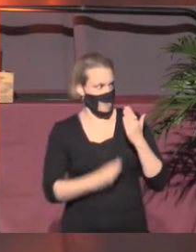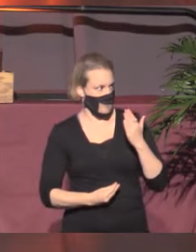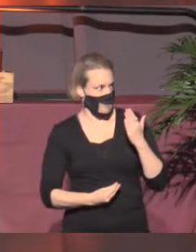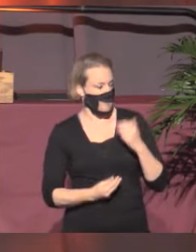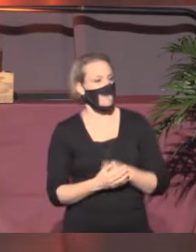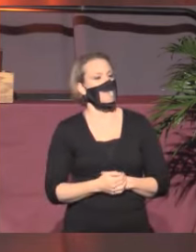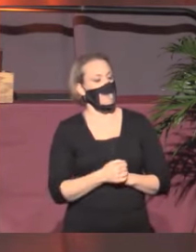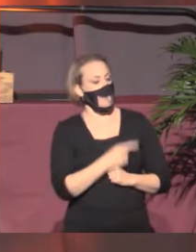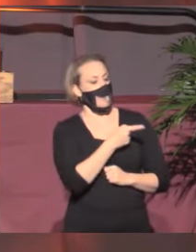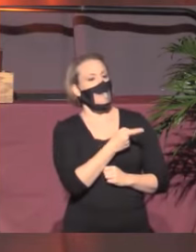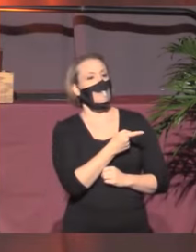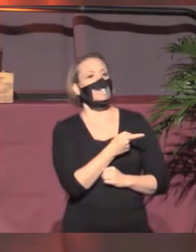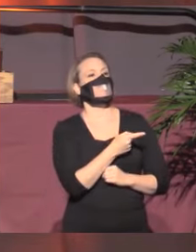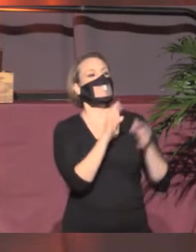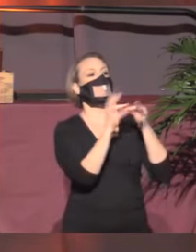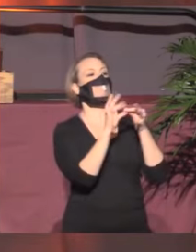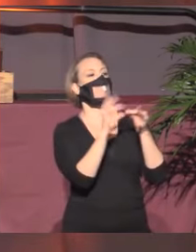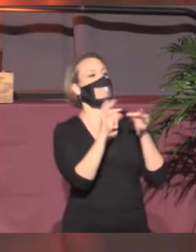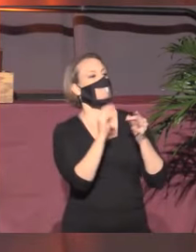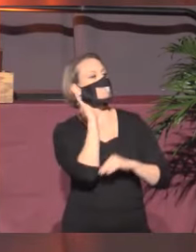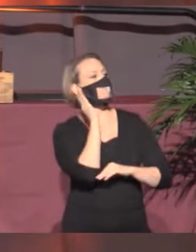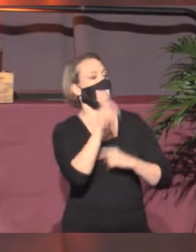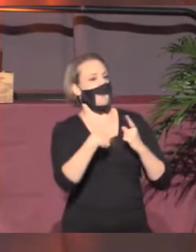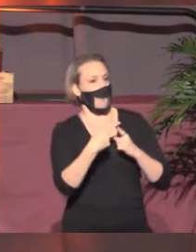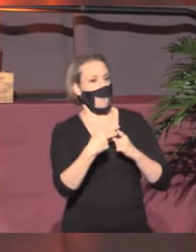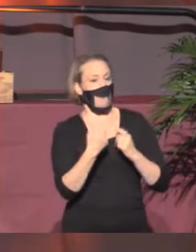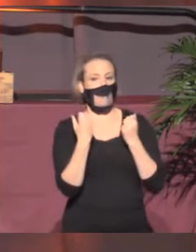justice protests occurring around the world.